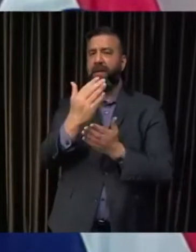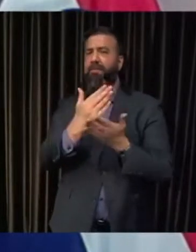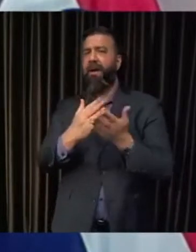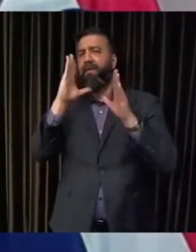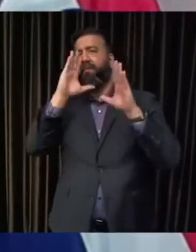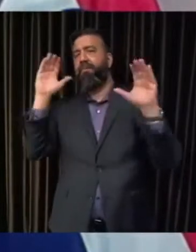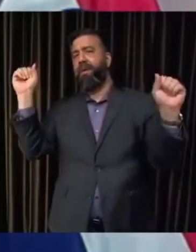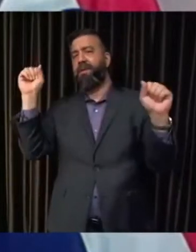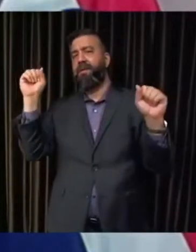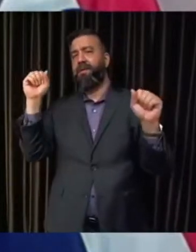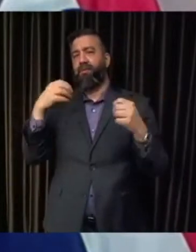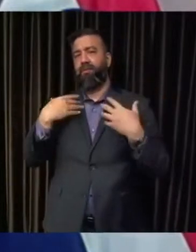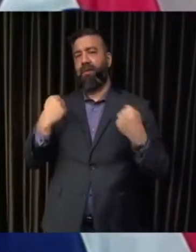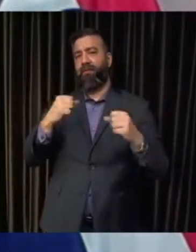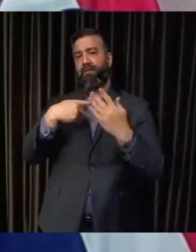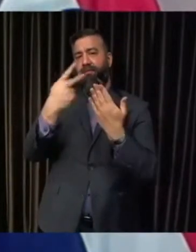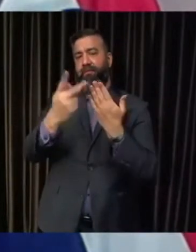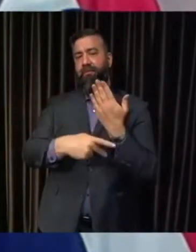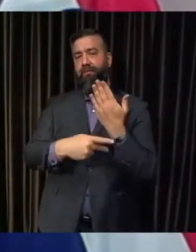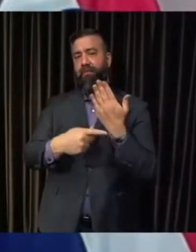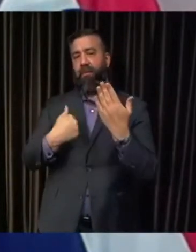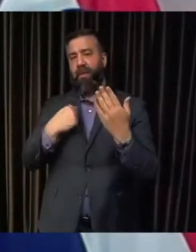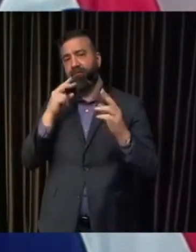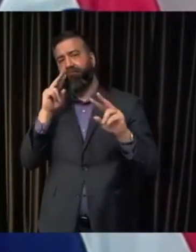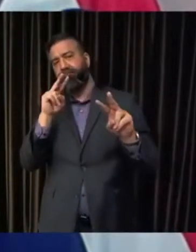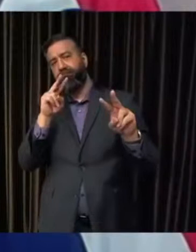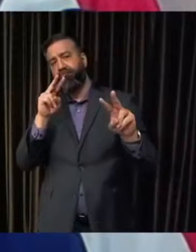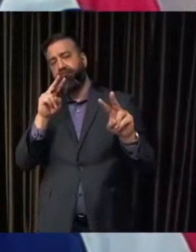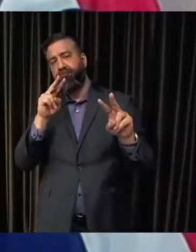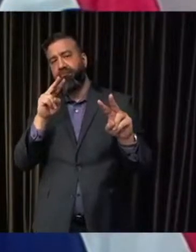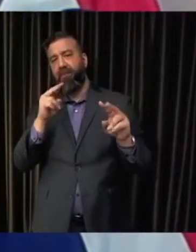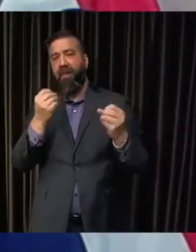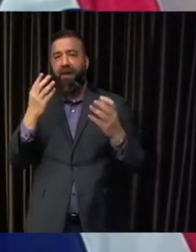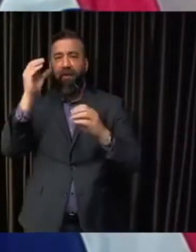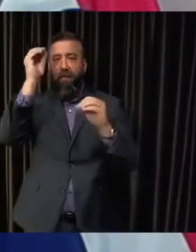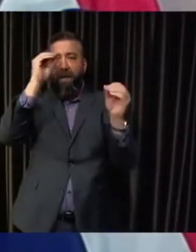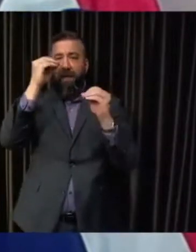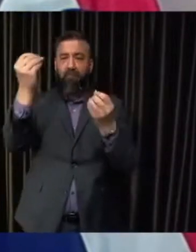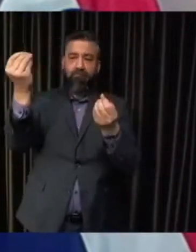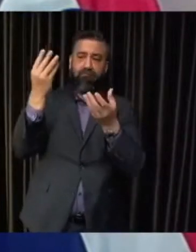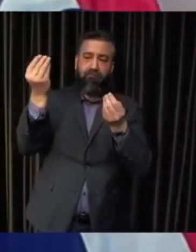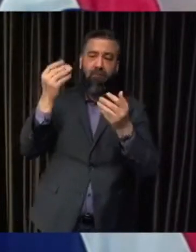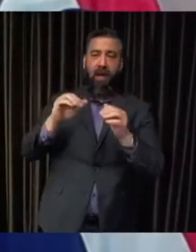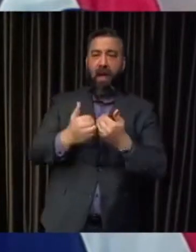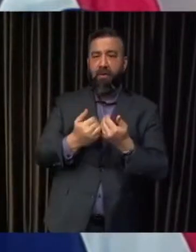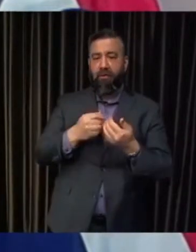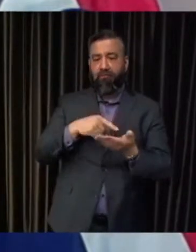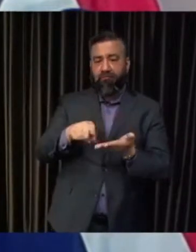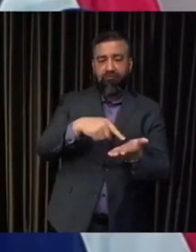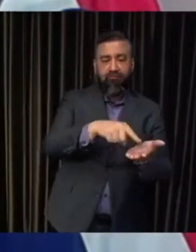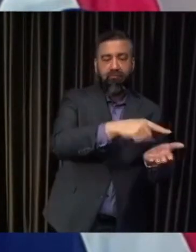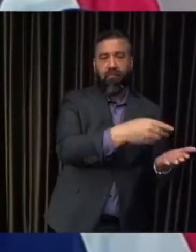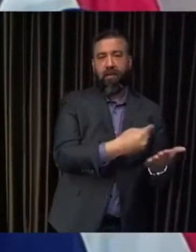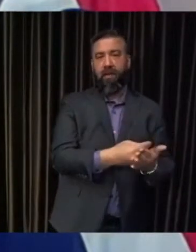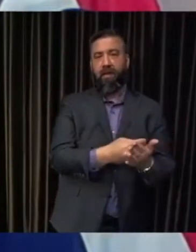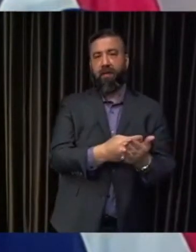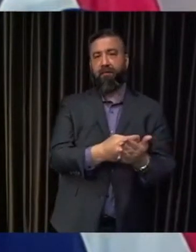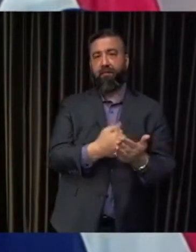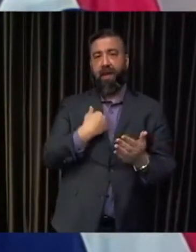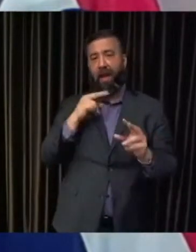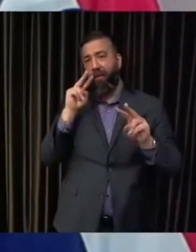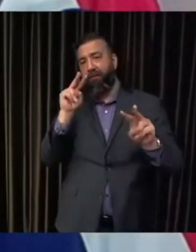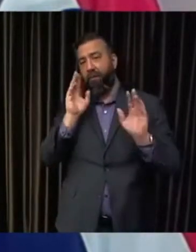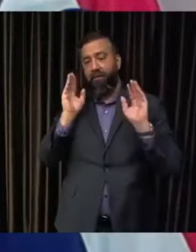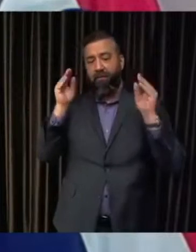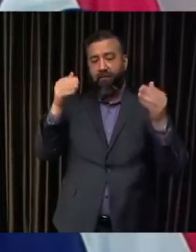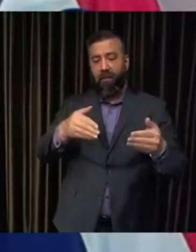Recovery Plan. We anticipate robust input from the public on how the funds will be spent and look forward to focusing on the recovery